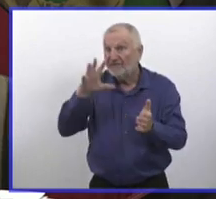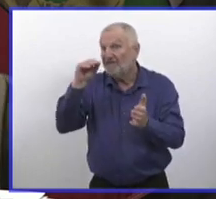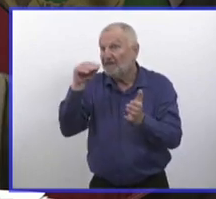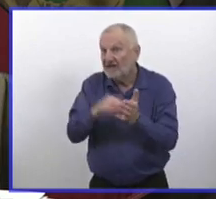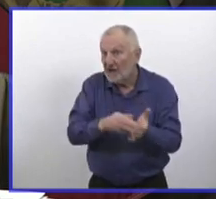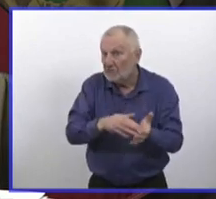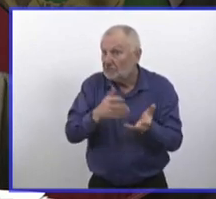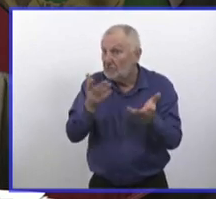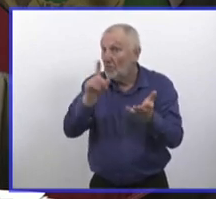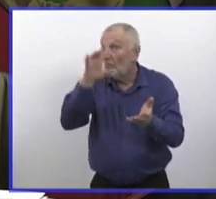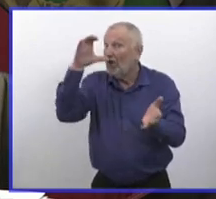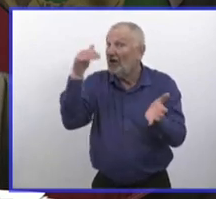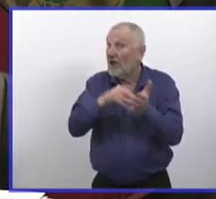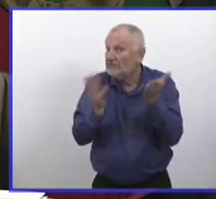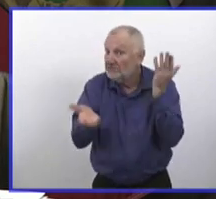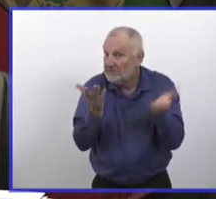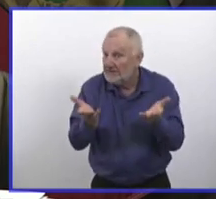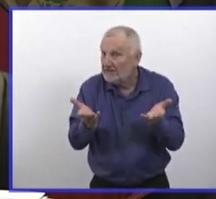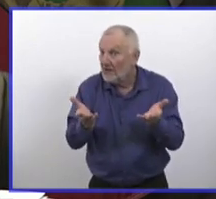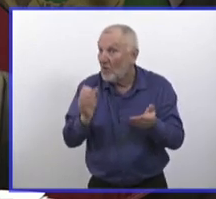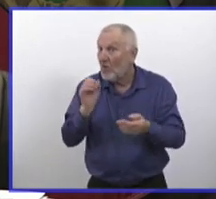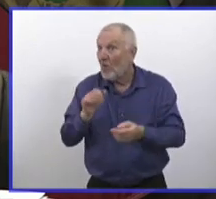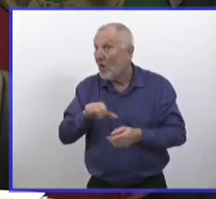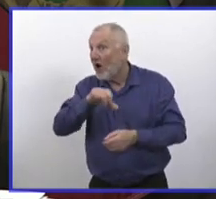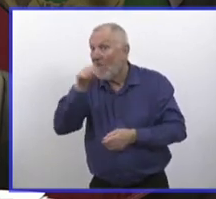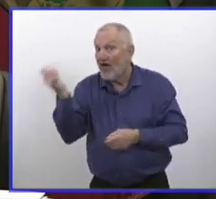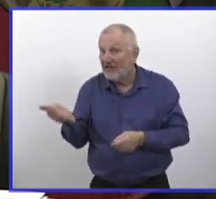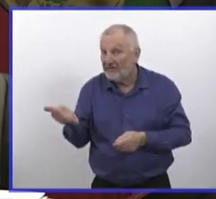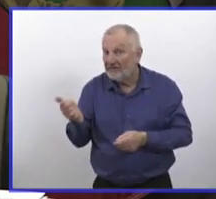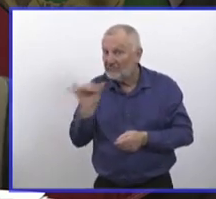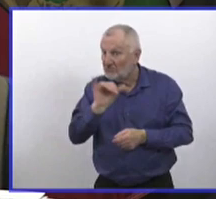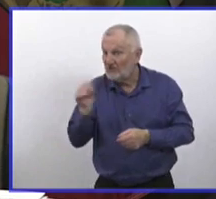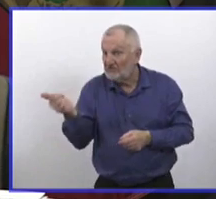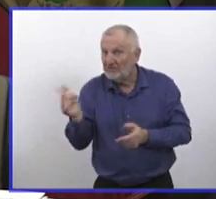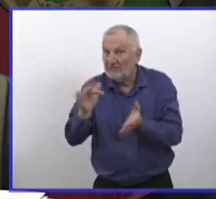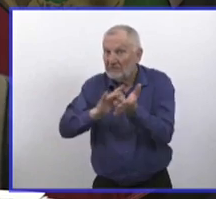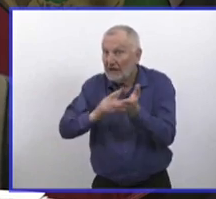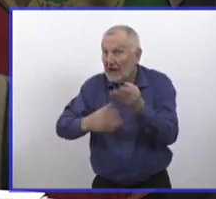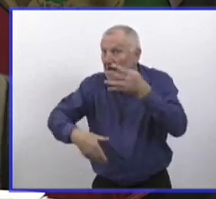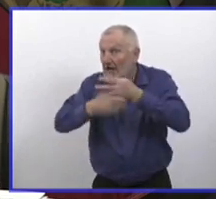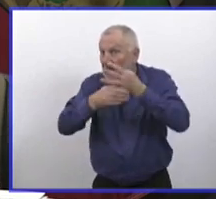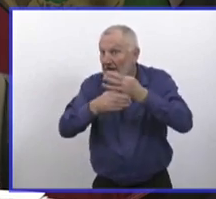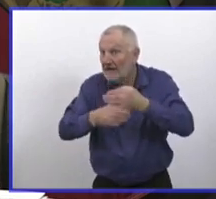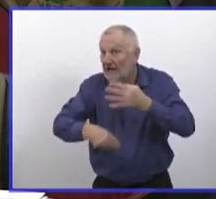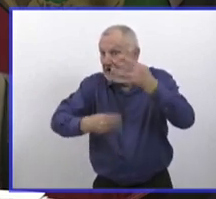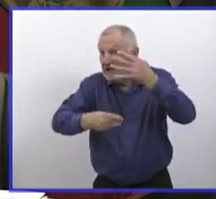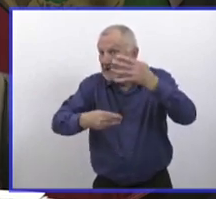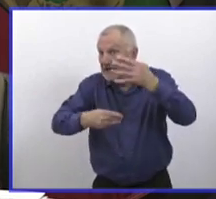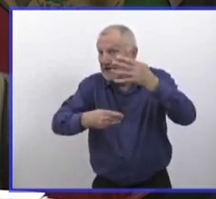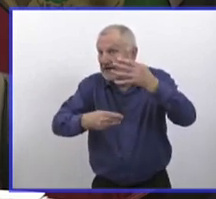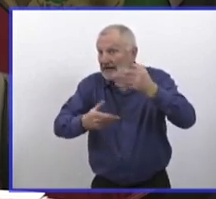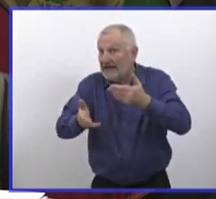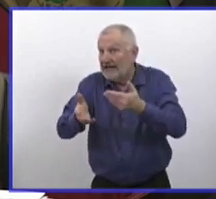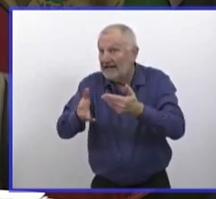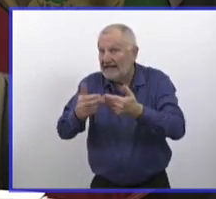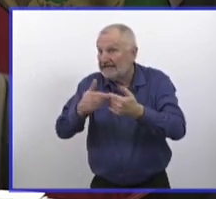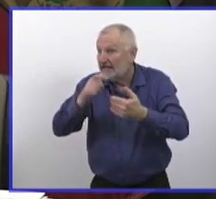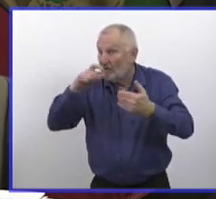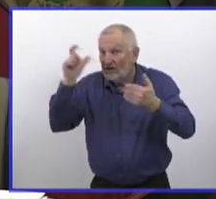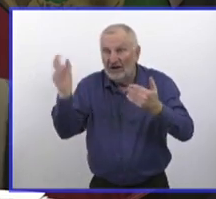be approved that is also easy to distribute and don't have the same cold storage requirements that could leverage this model as